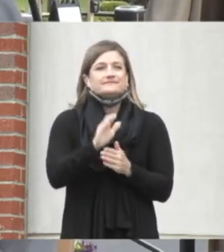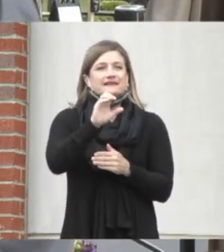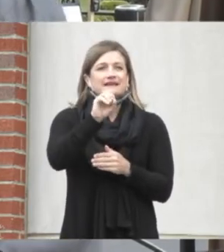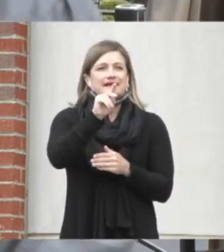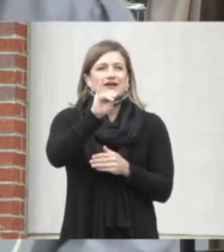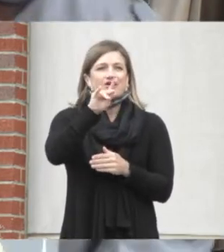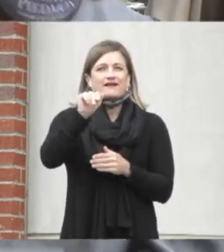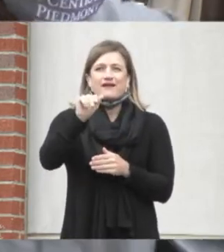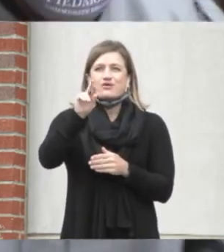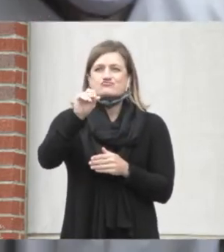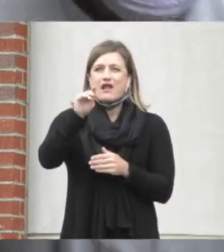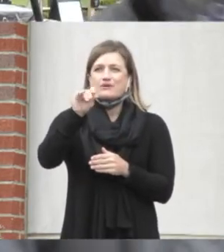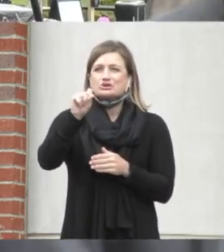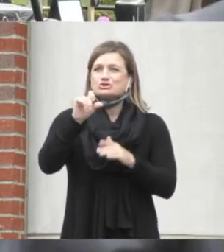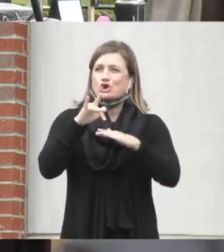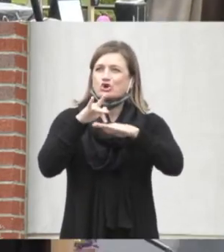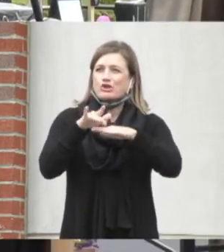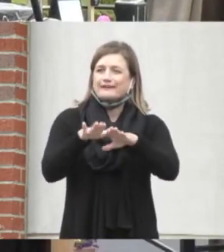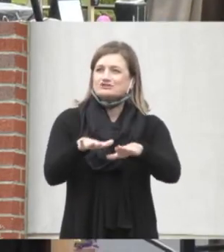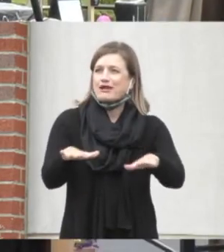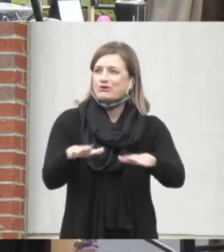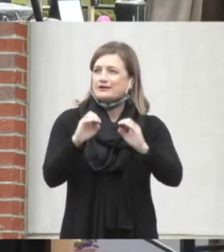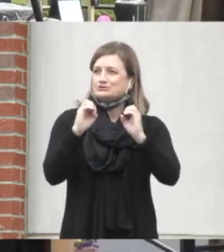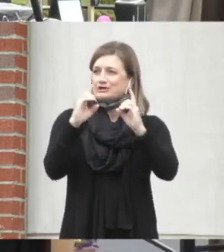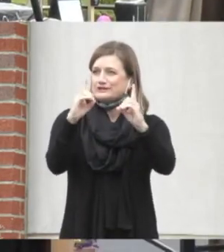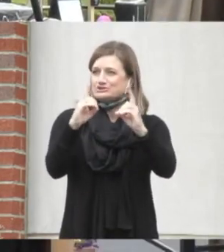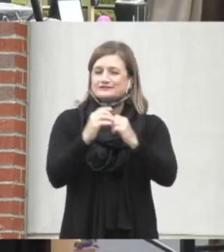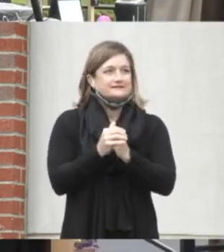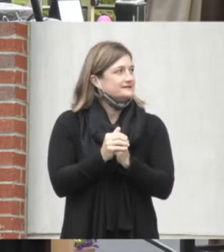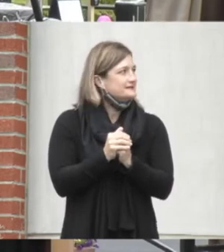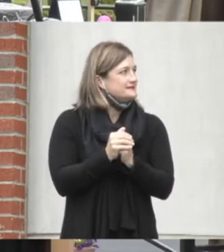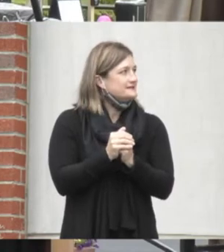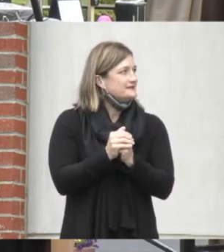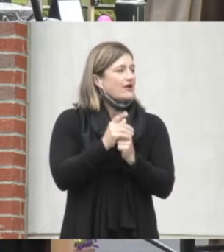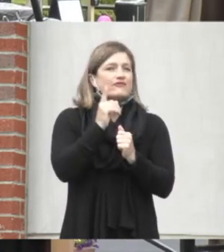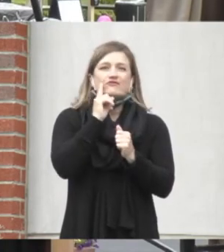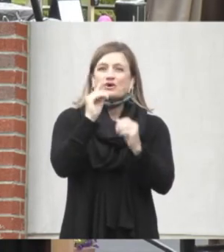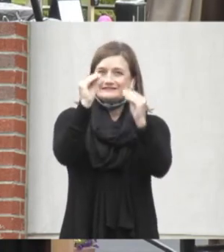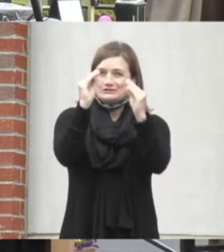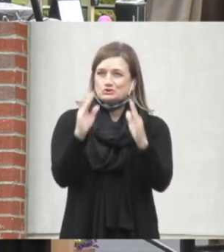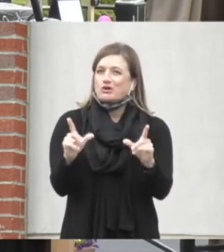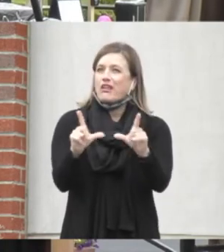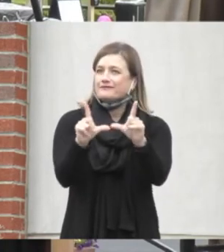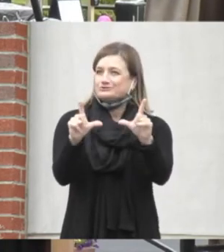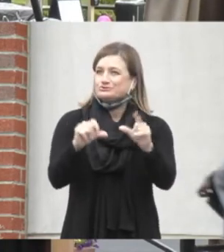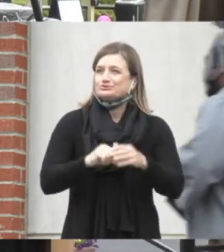Erica Roberts, Early Childhood Education Transfer Teacher Licensure.